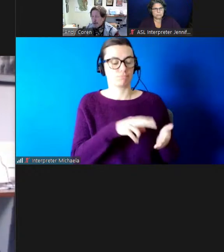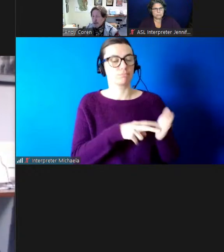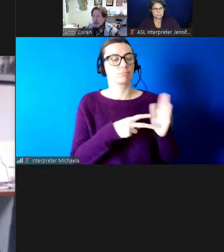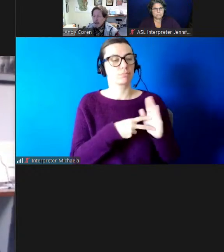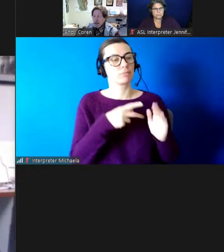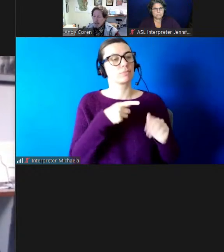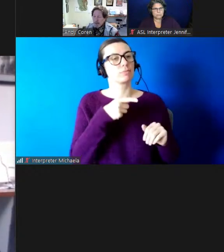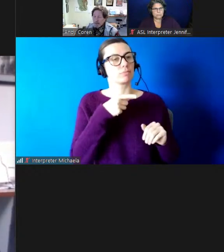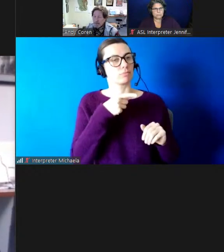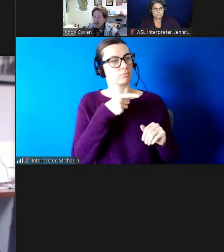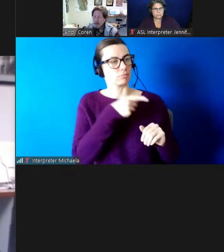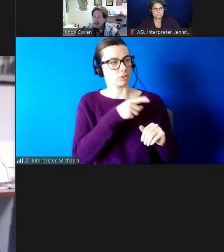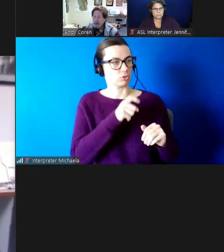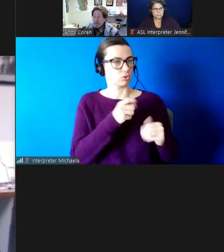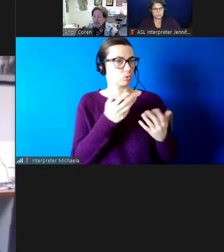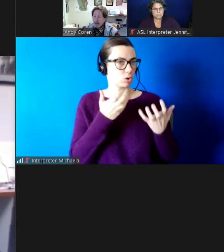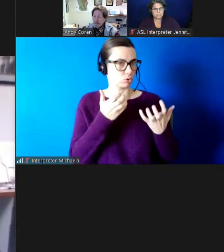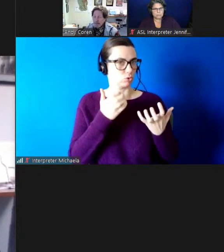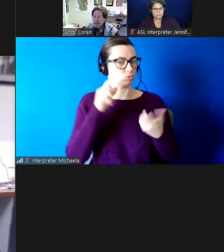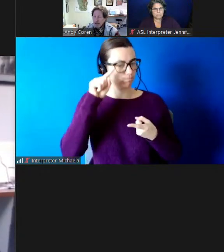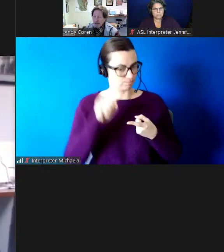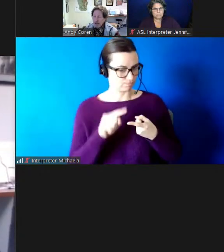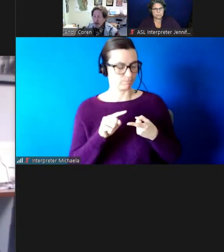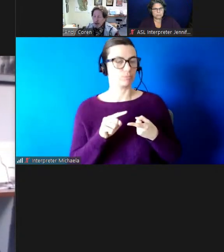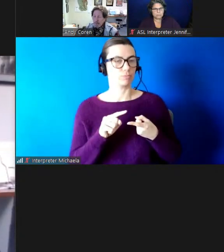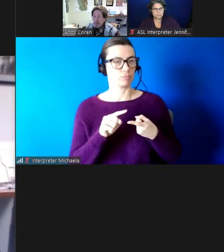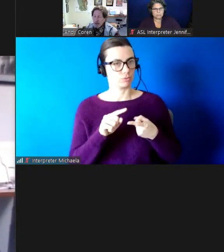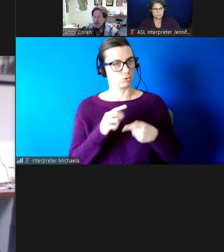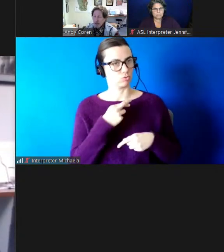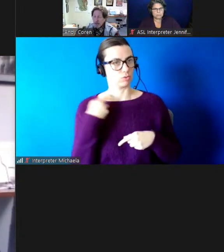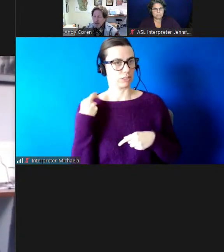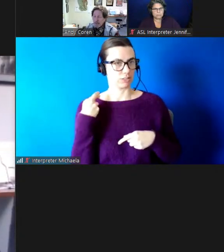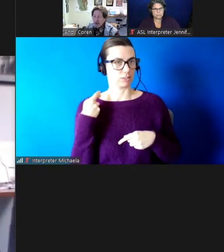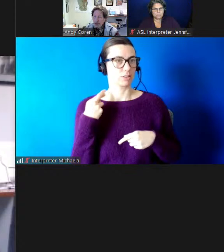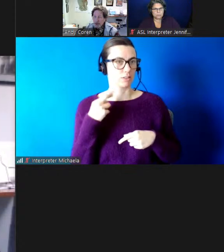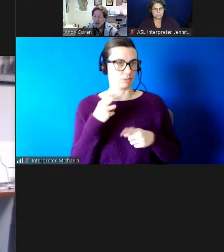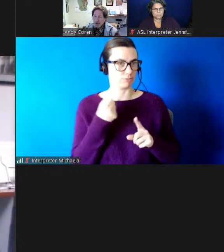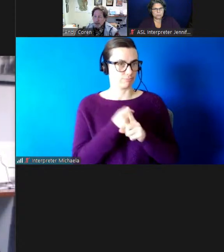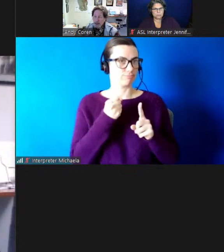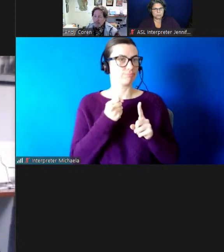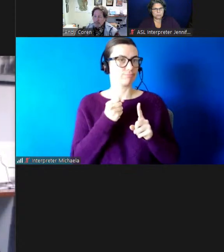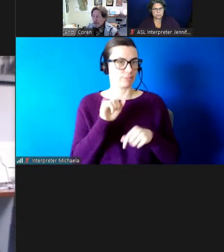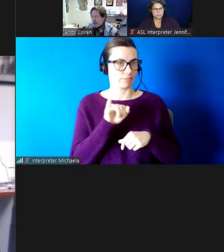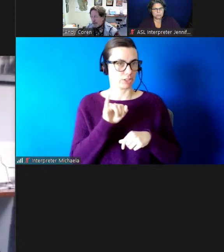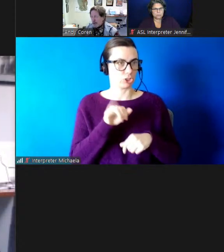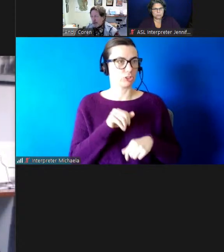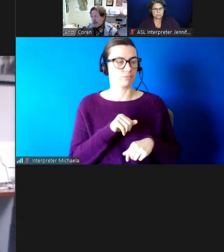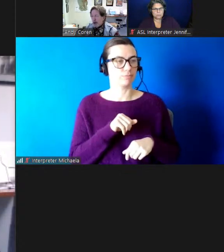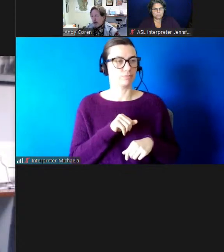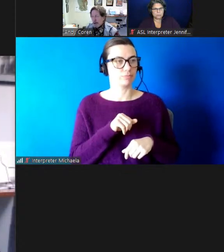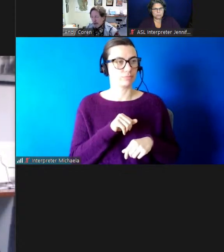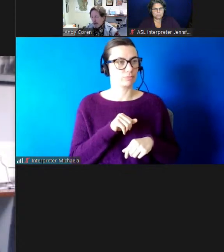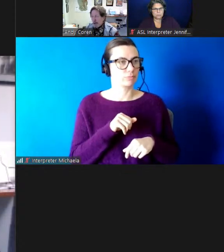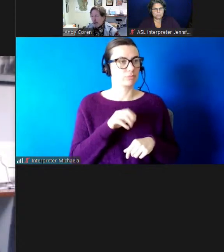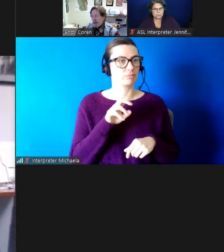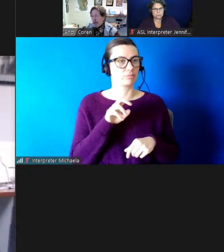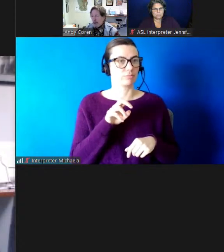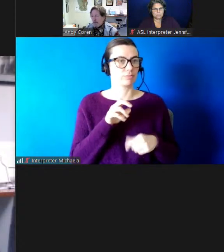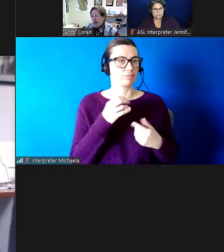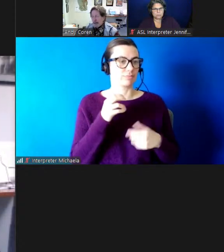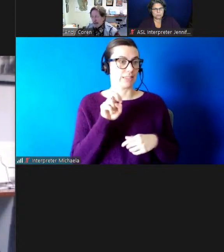risk of infection, even by people who are fully, or as I've used the new term,